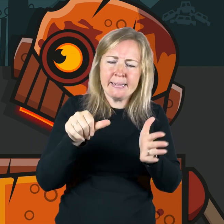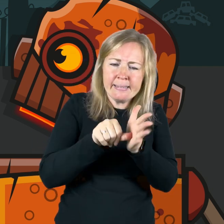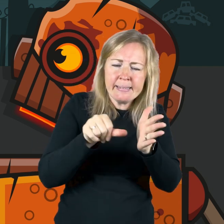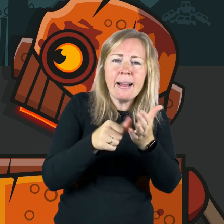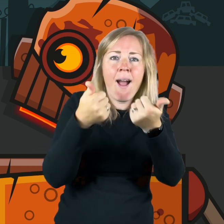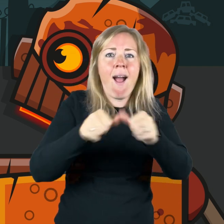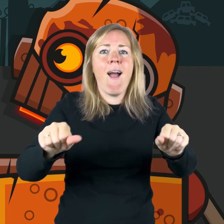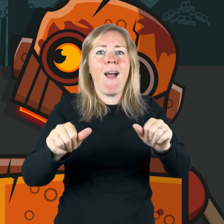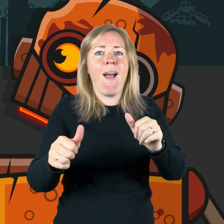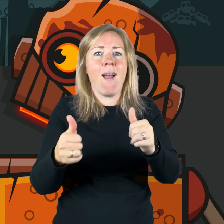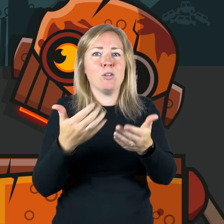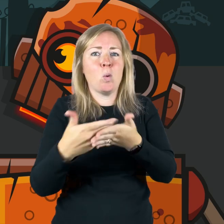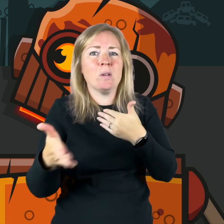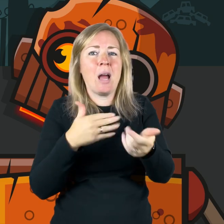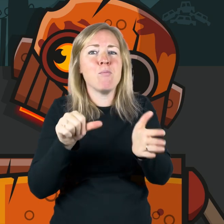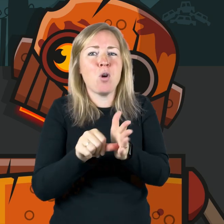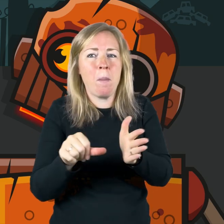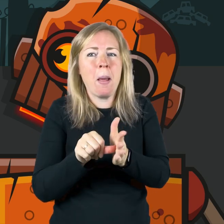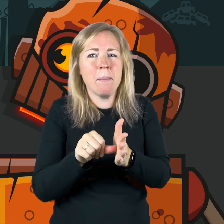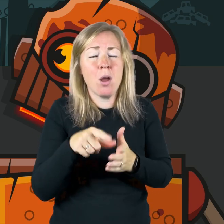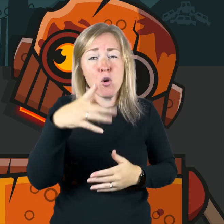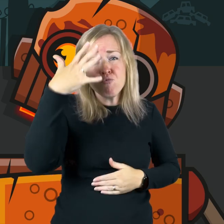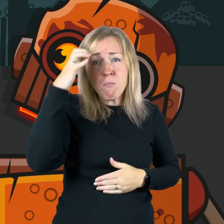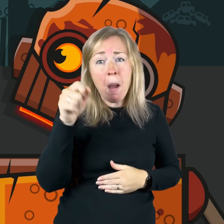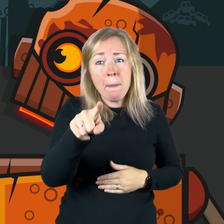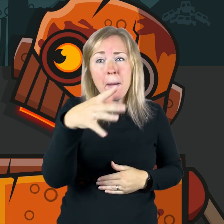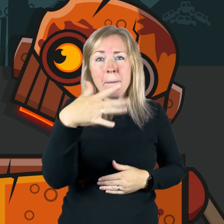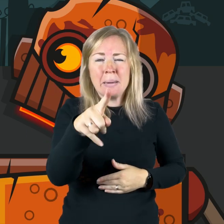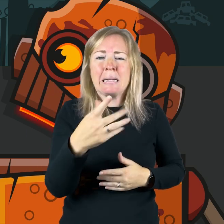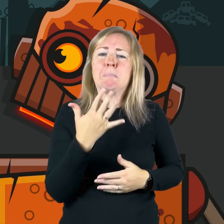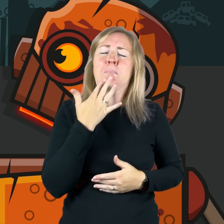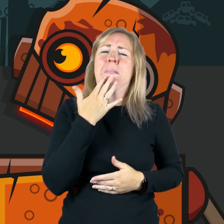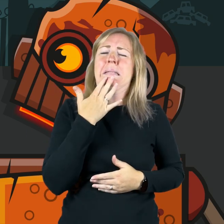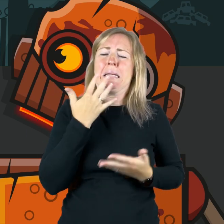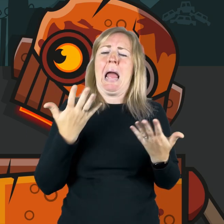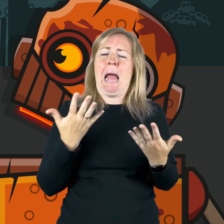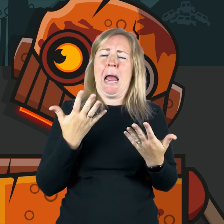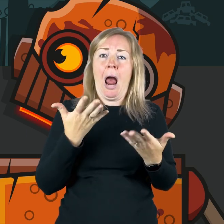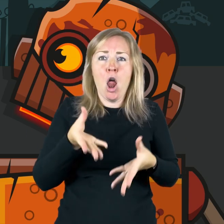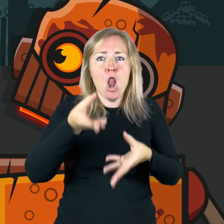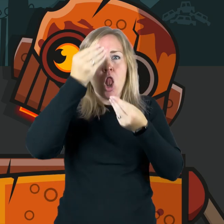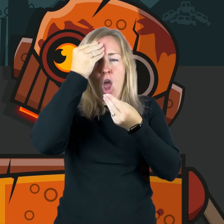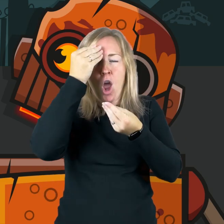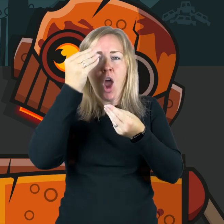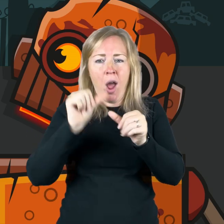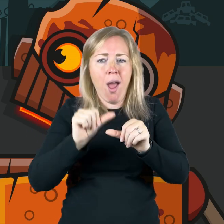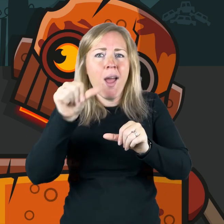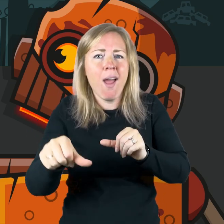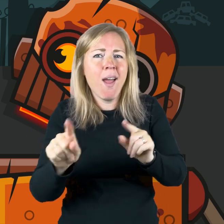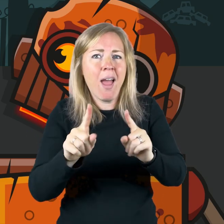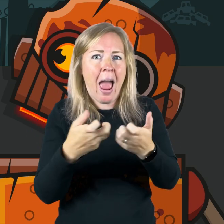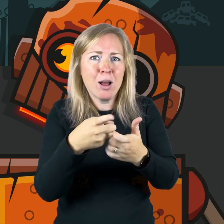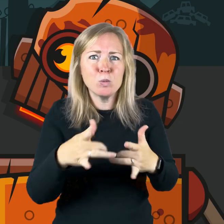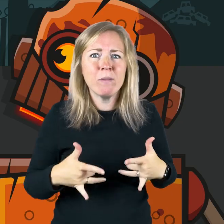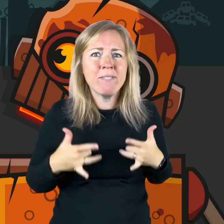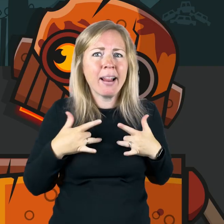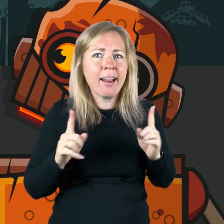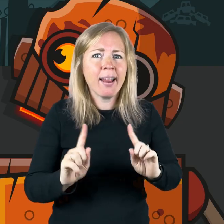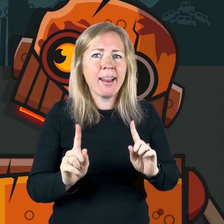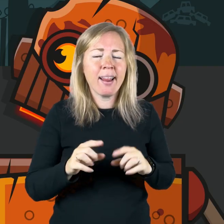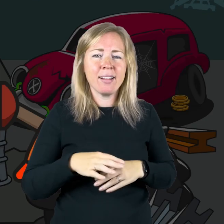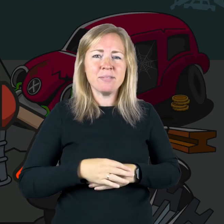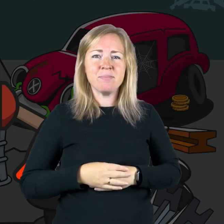the problem. Can you remember a time when you made a mistake and learnt from it? How did you